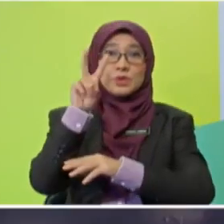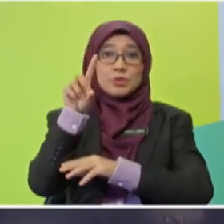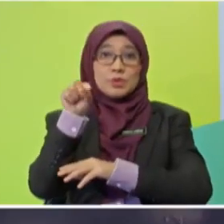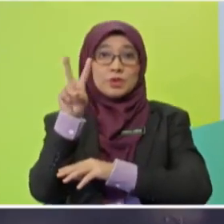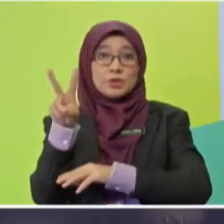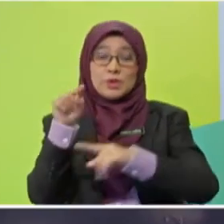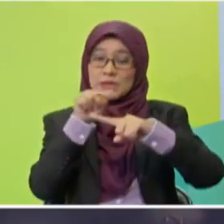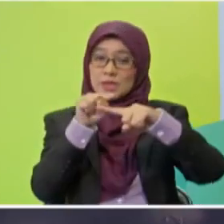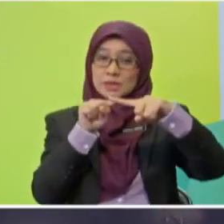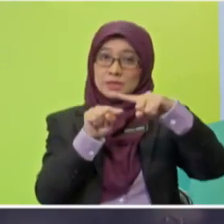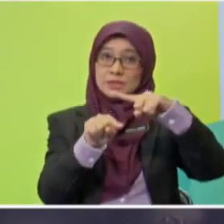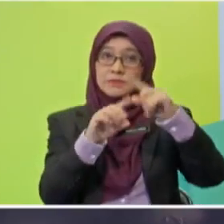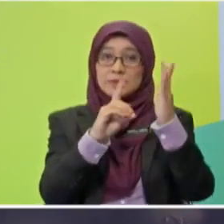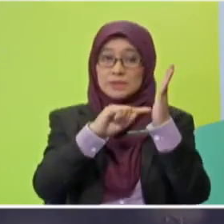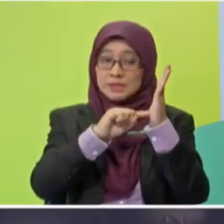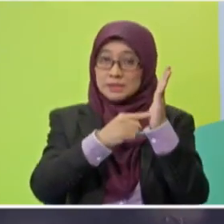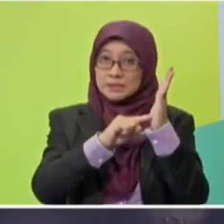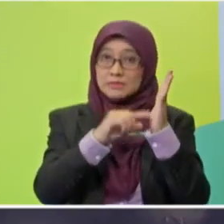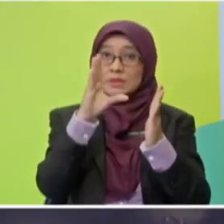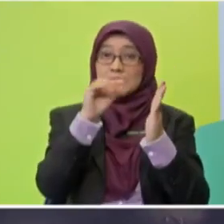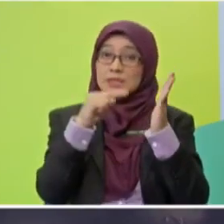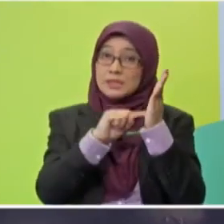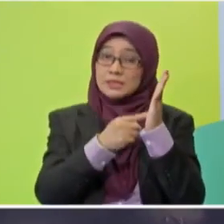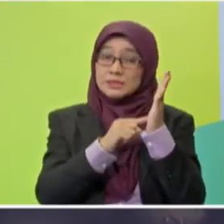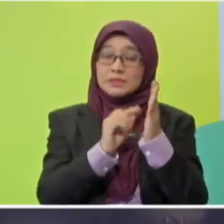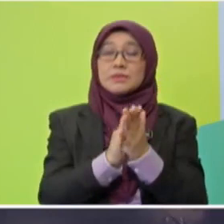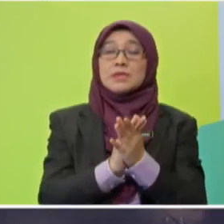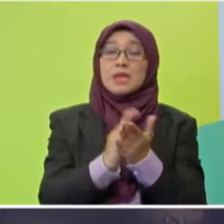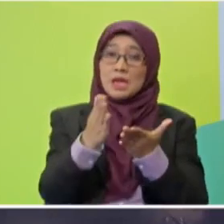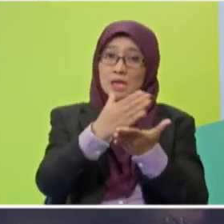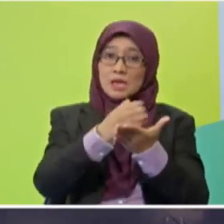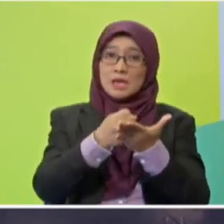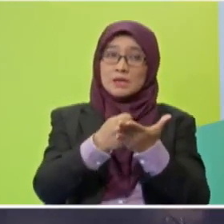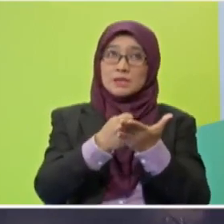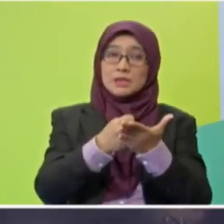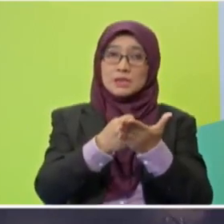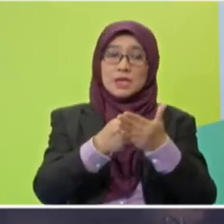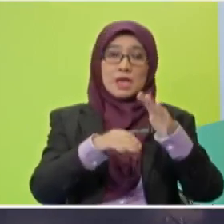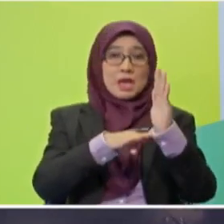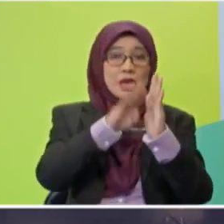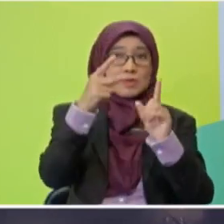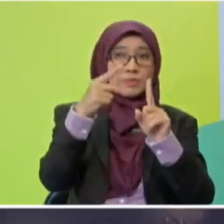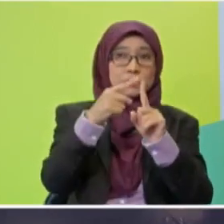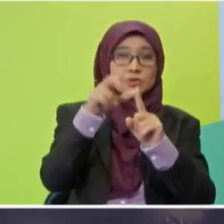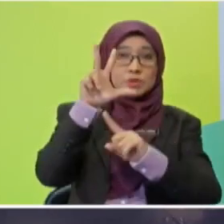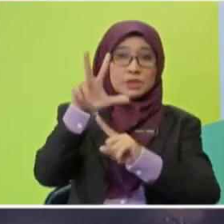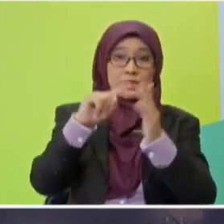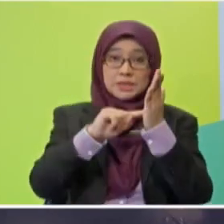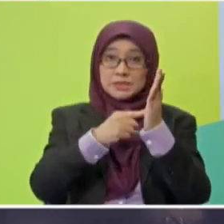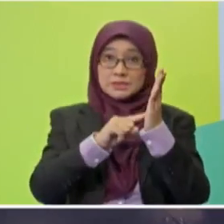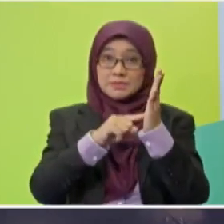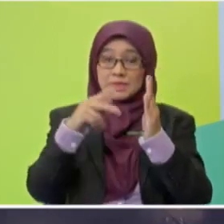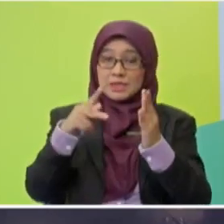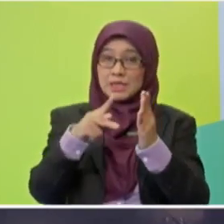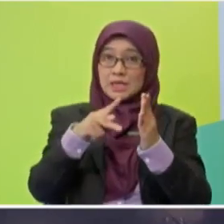Divide decimal by decimal, and same the quotient up to 3 decimal places. And do you aware what is product and